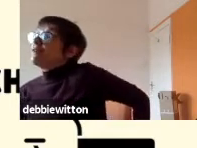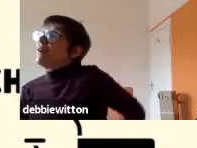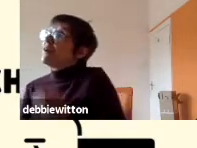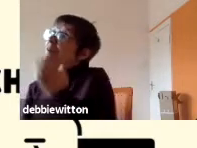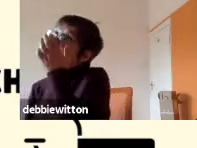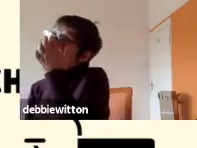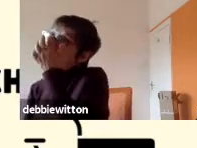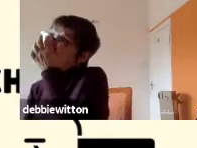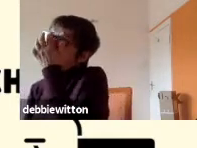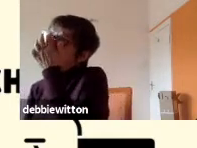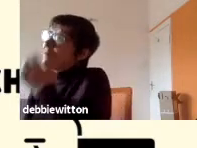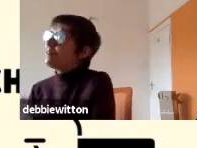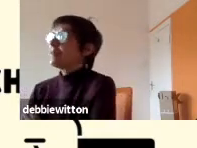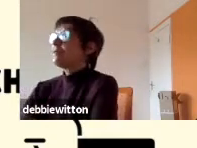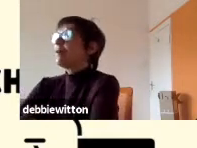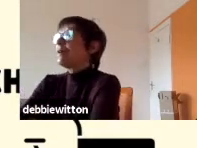so far, and